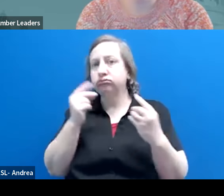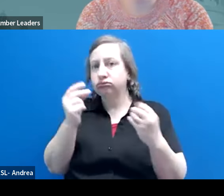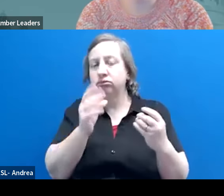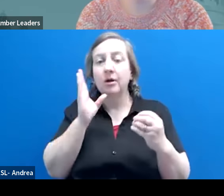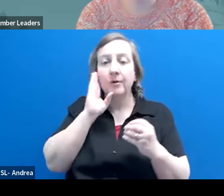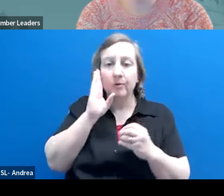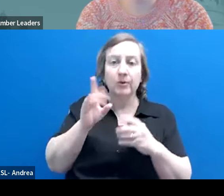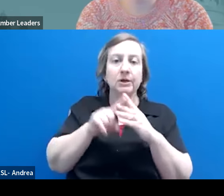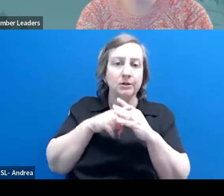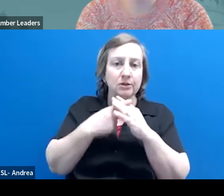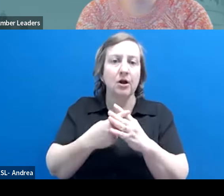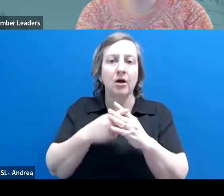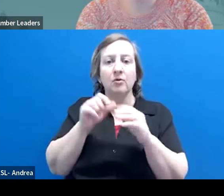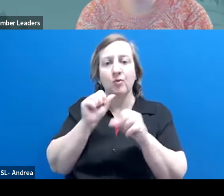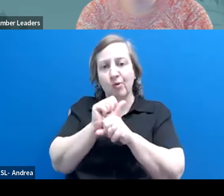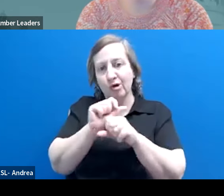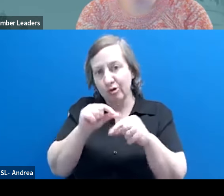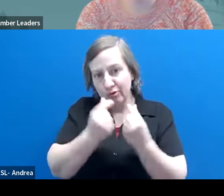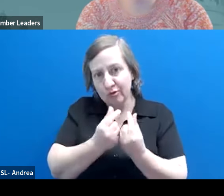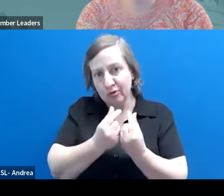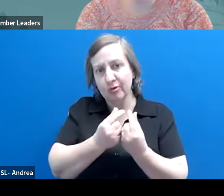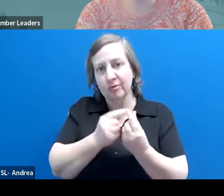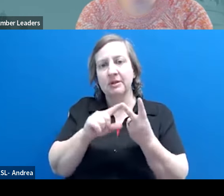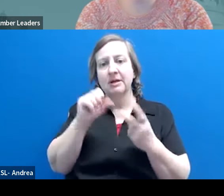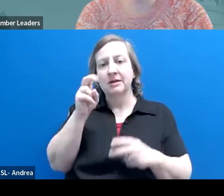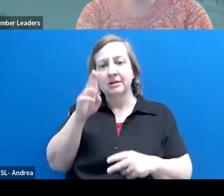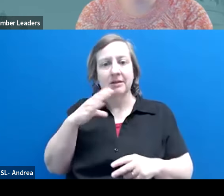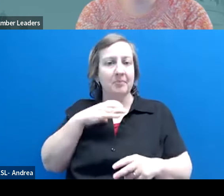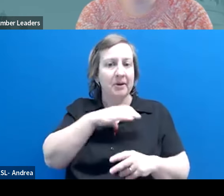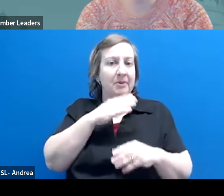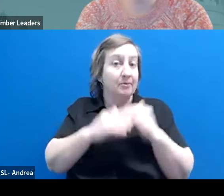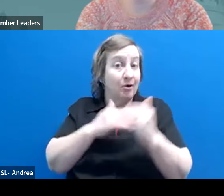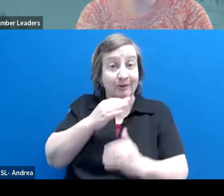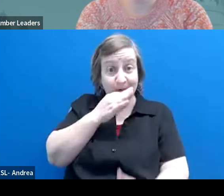off these work groups and the subcommittee processes very soon.